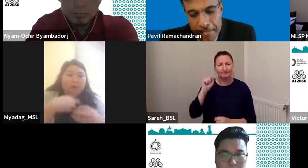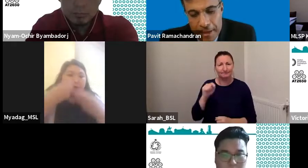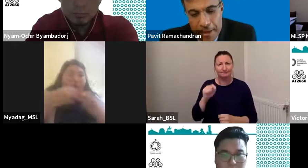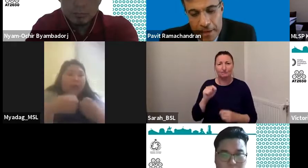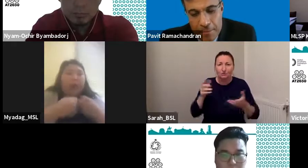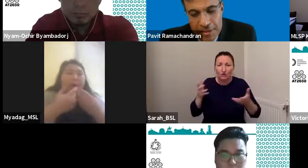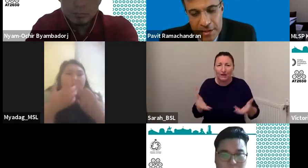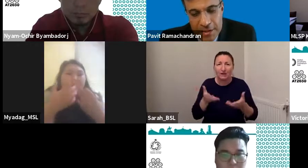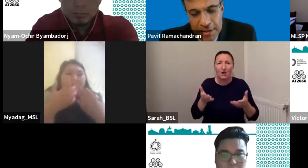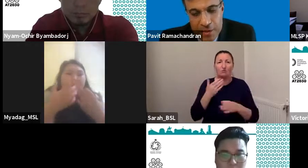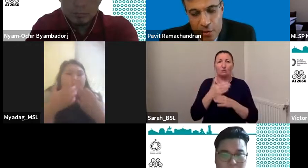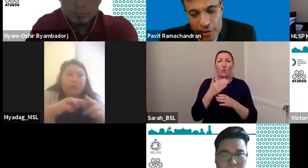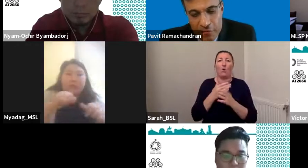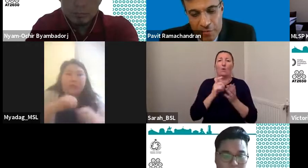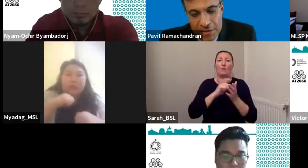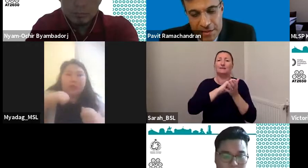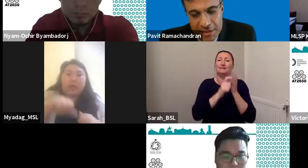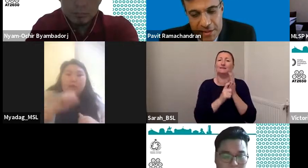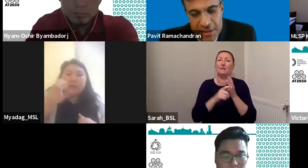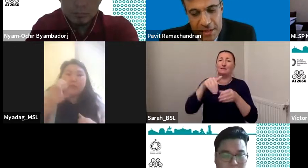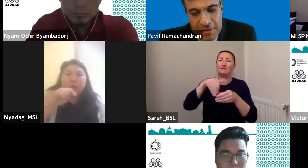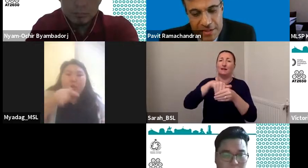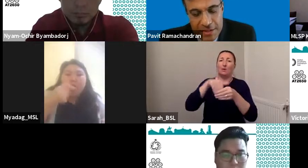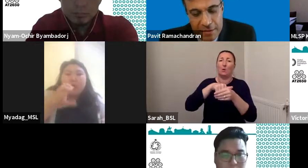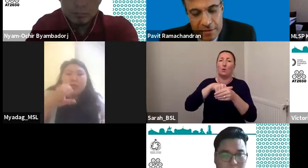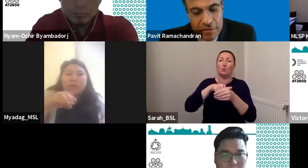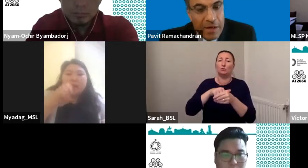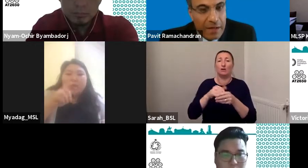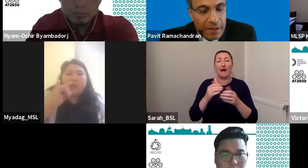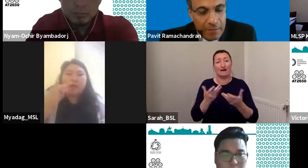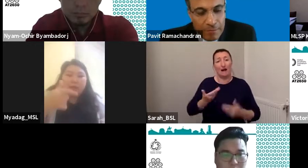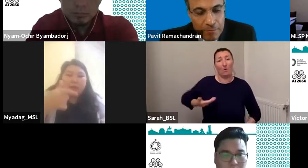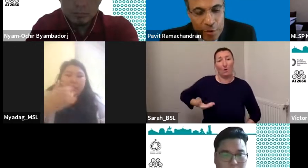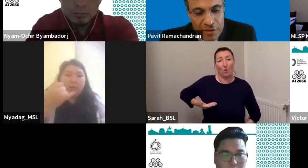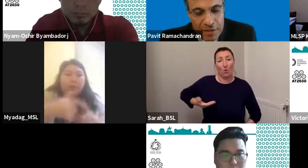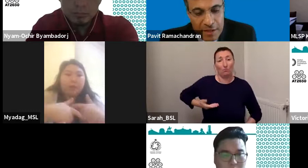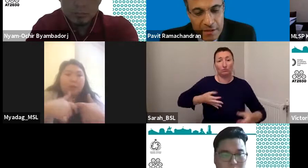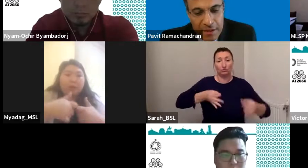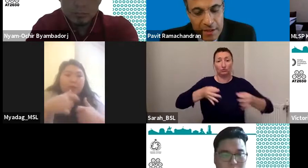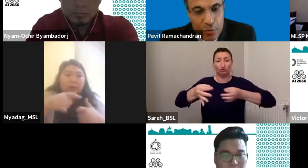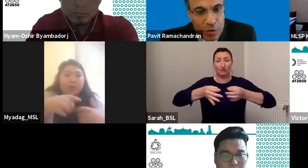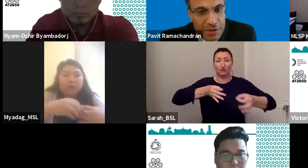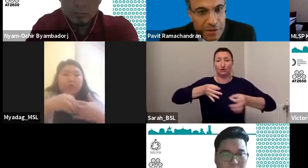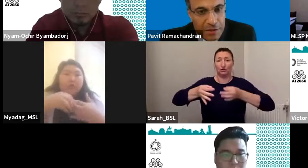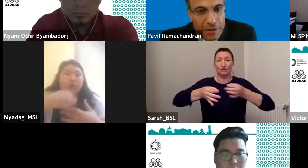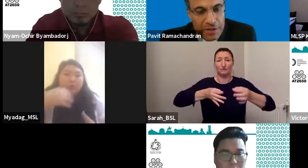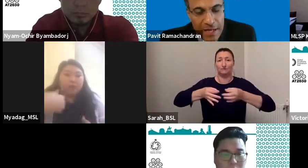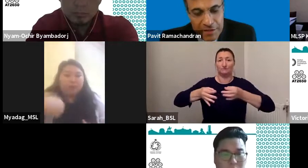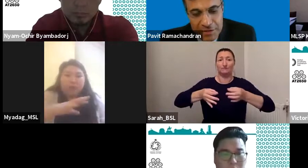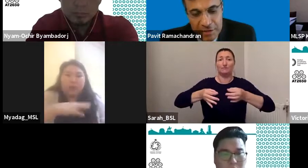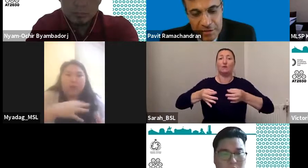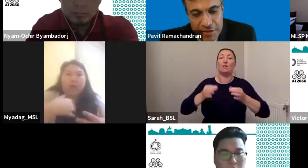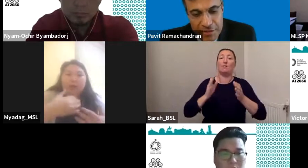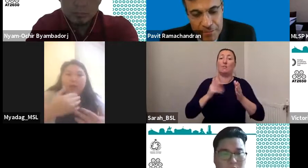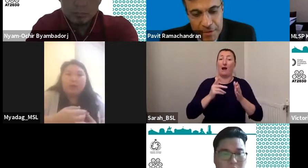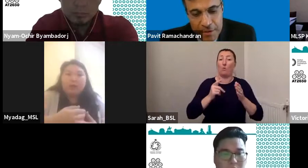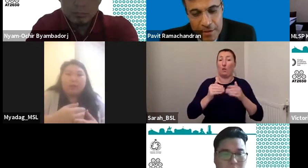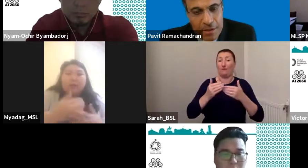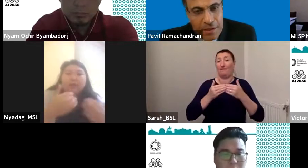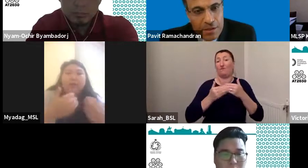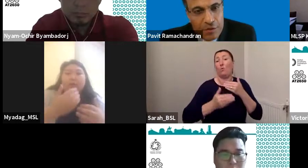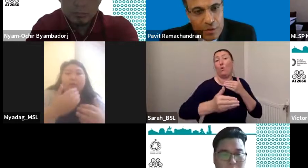2030, particularly on livable cities and addressing the remaining poverty and inequality challenges in the